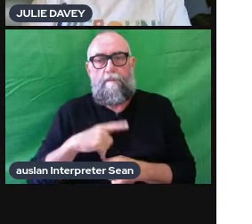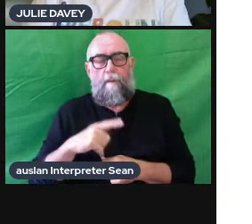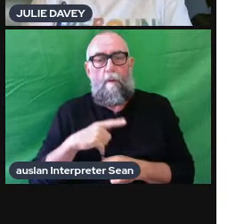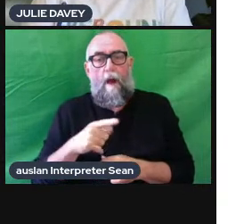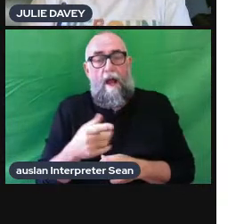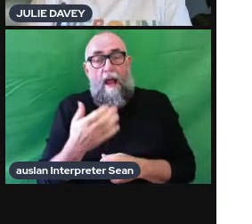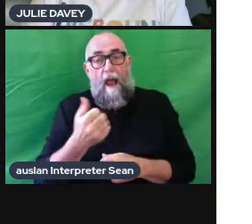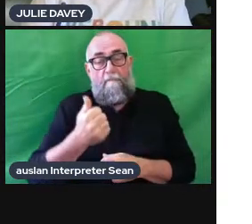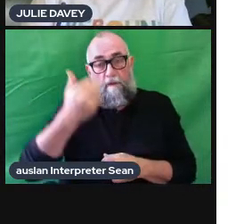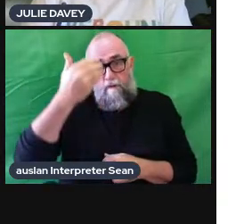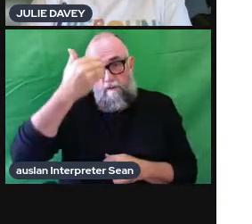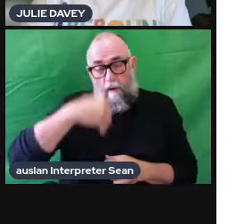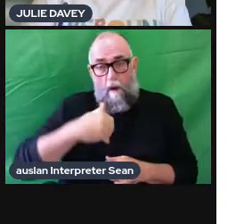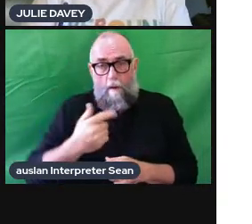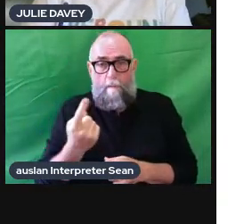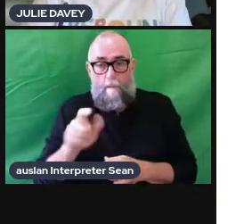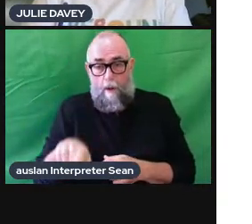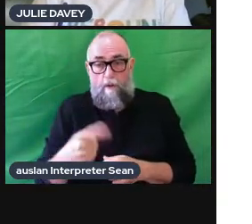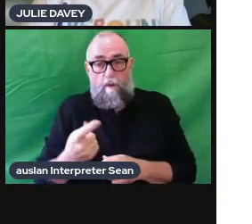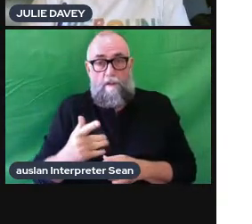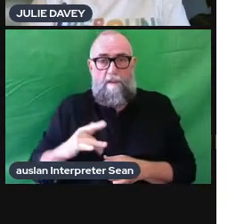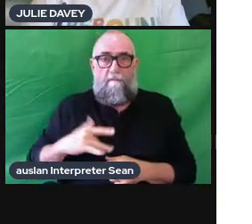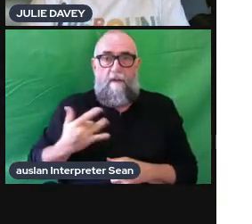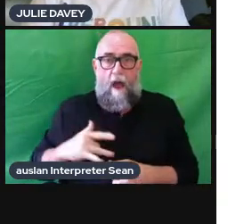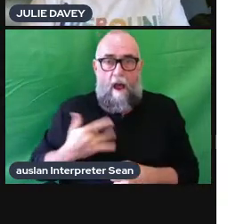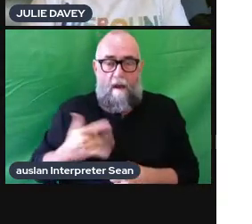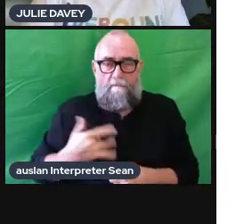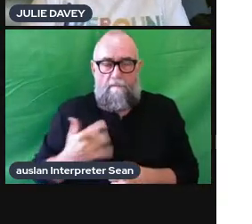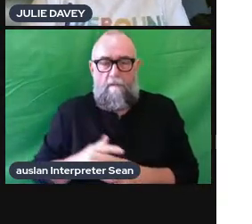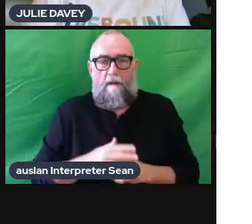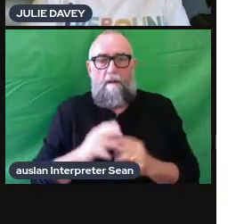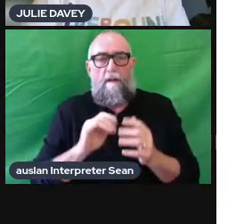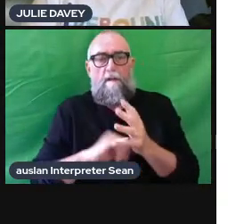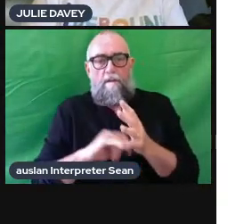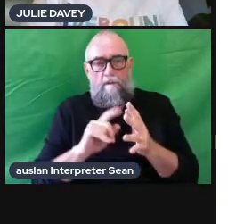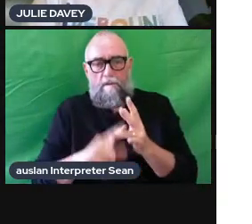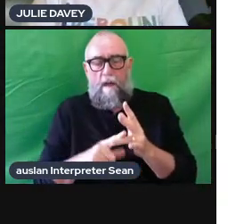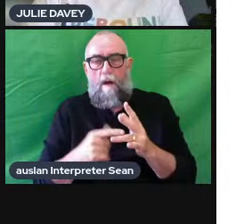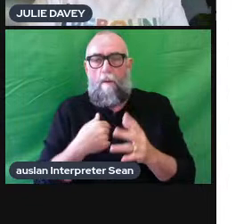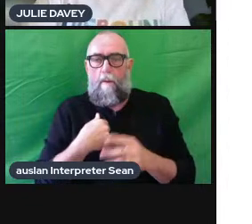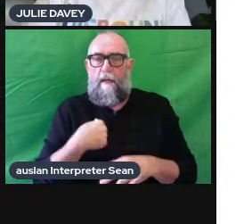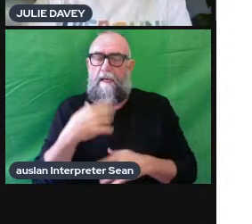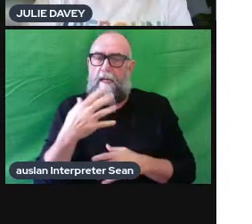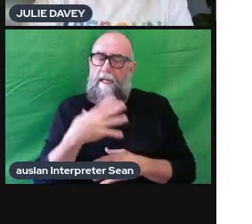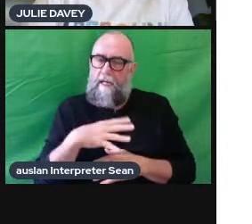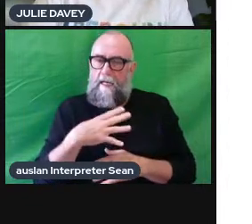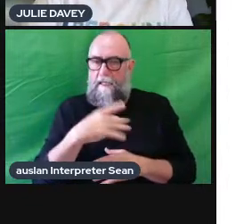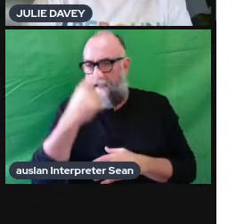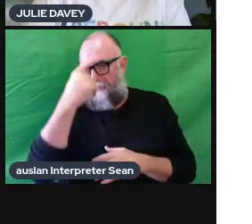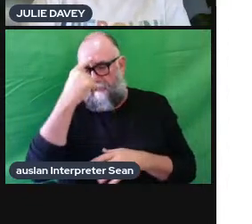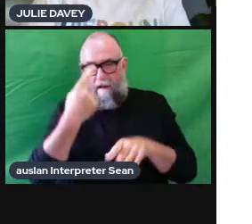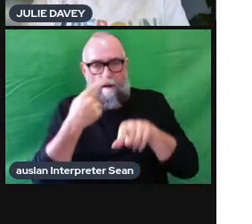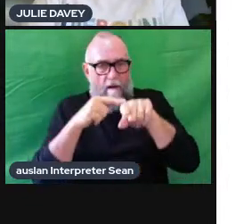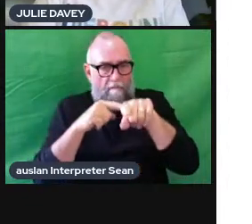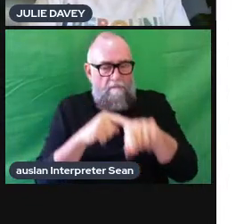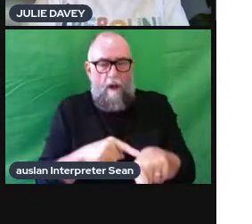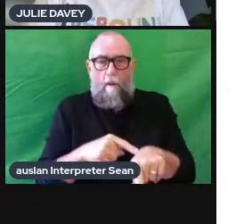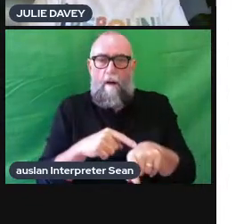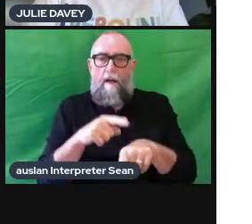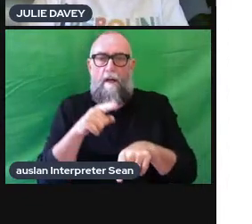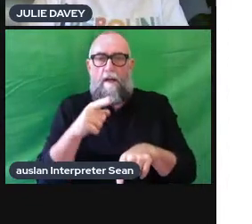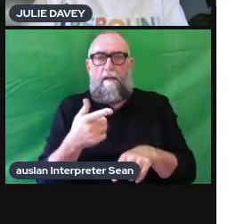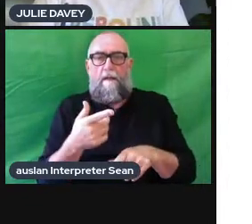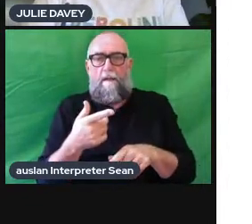in it. And consumer input can also avoid traps associated with sort of discipline-based mental models, they're